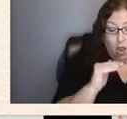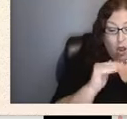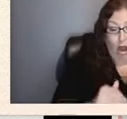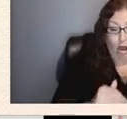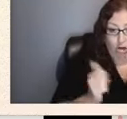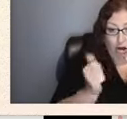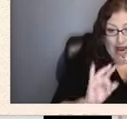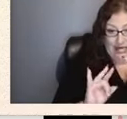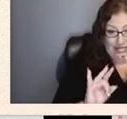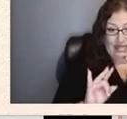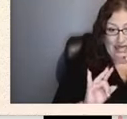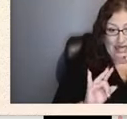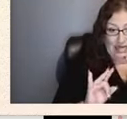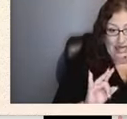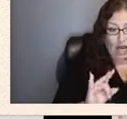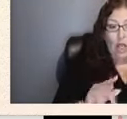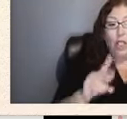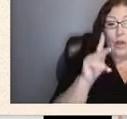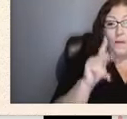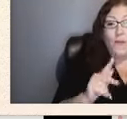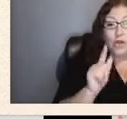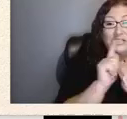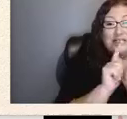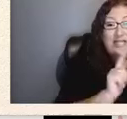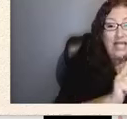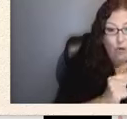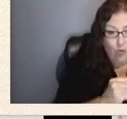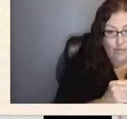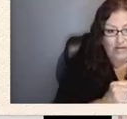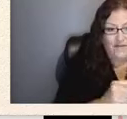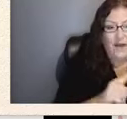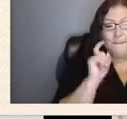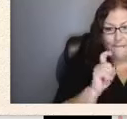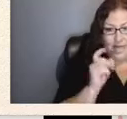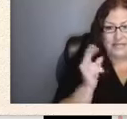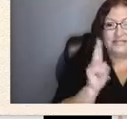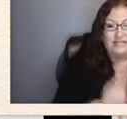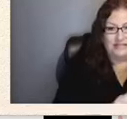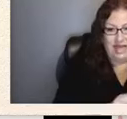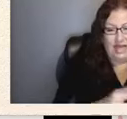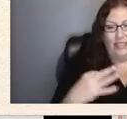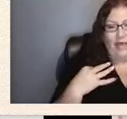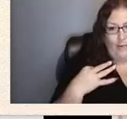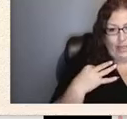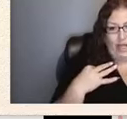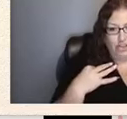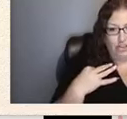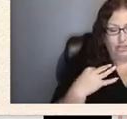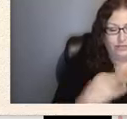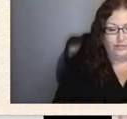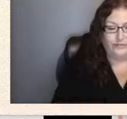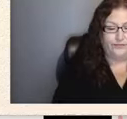age, the person's legal representative is the one who would sign the application.